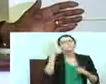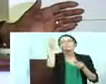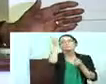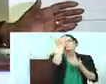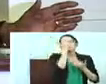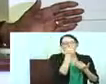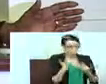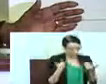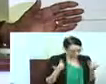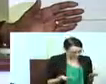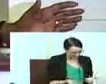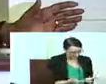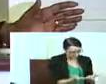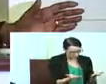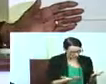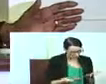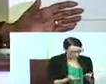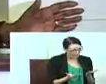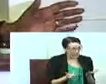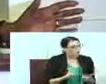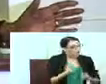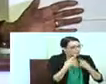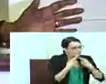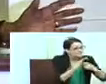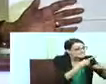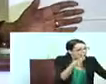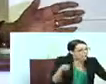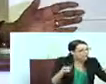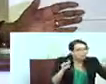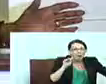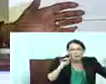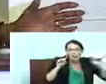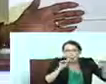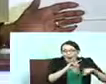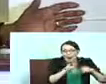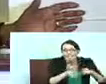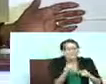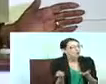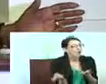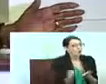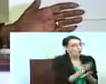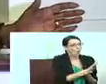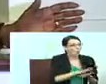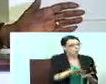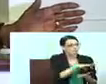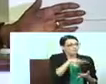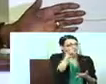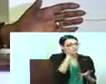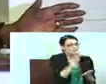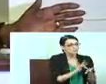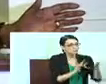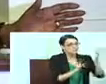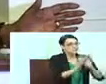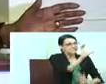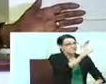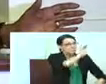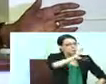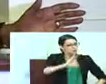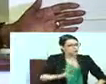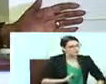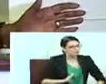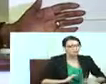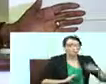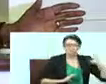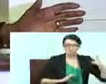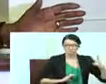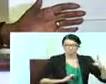me, and I am to go and tell you about the Holy Spirit and Jesus Christ. You